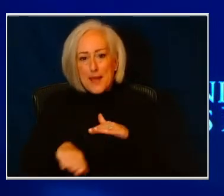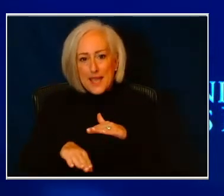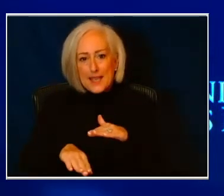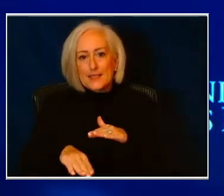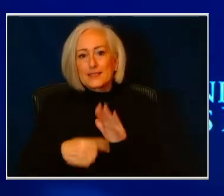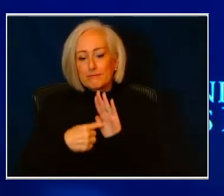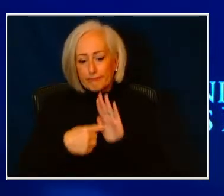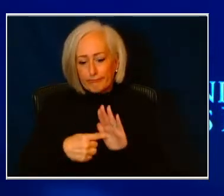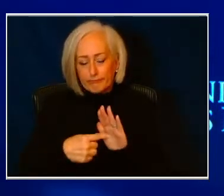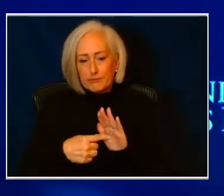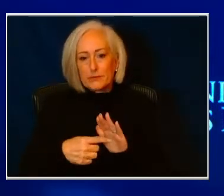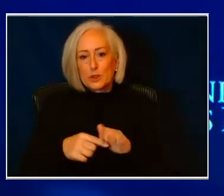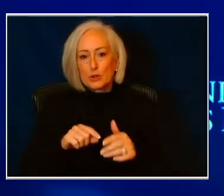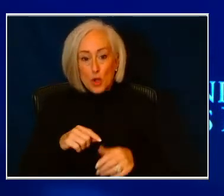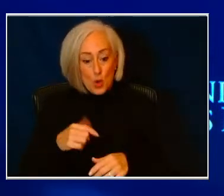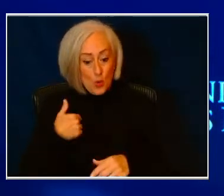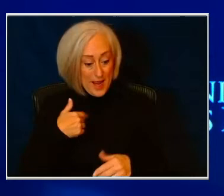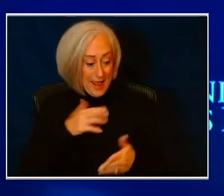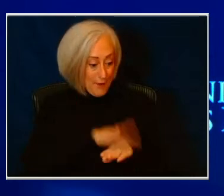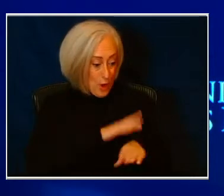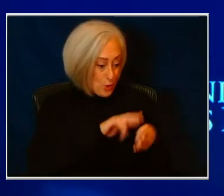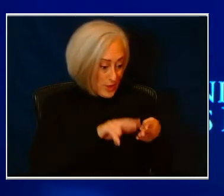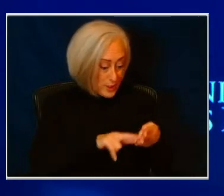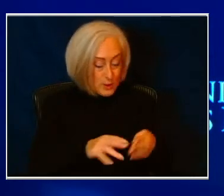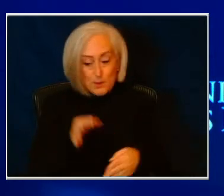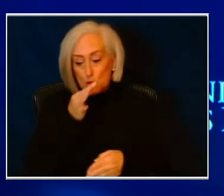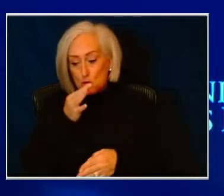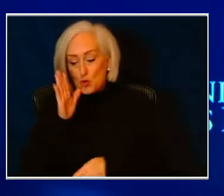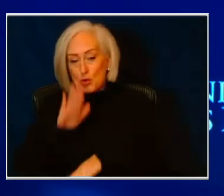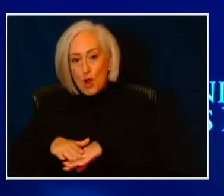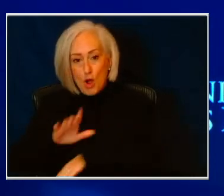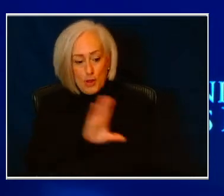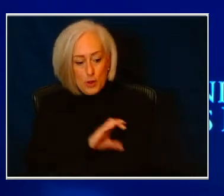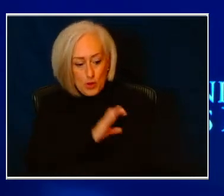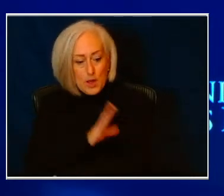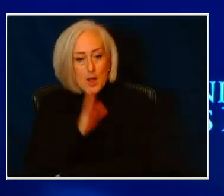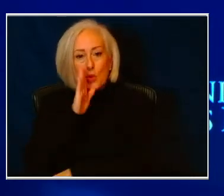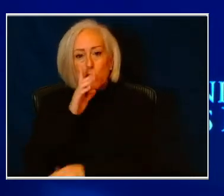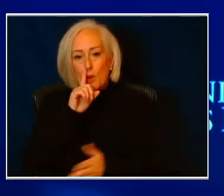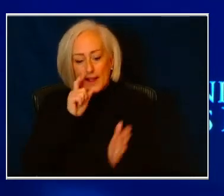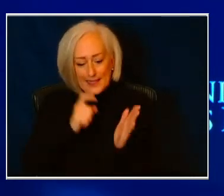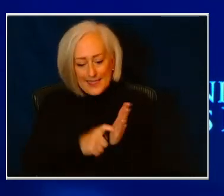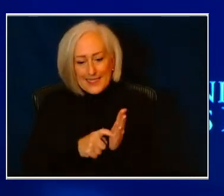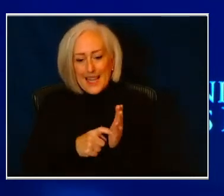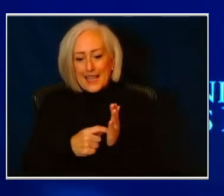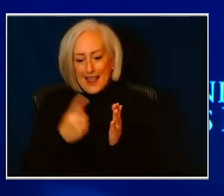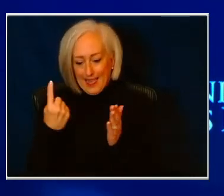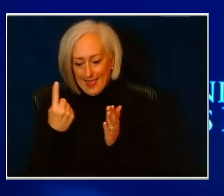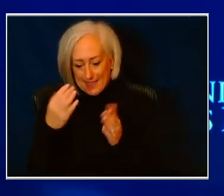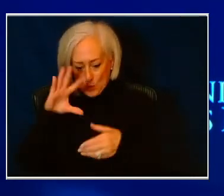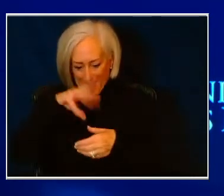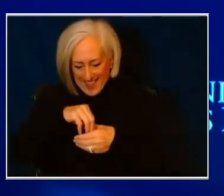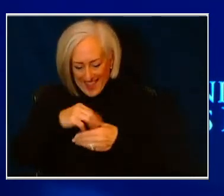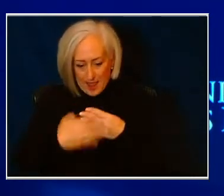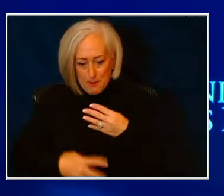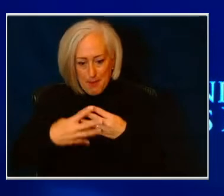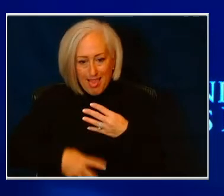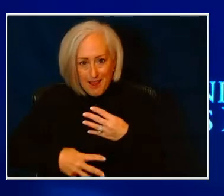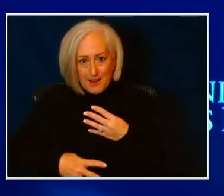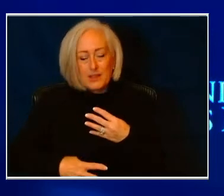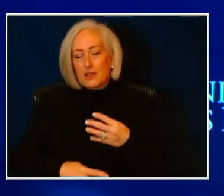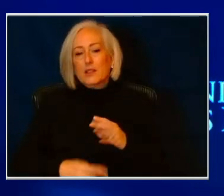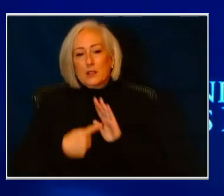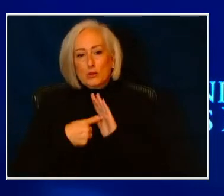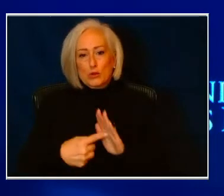We have it in the research side, where we're going to be able to detect changes of Alzheimer's in the blood, and then we're going to have these new drugs and hopefully more to follow